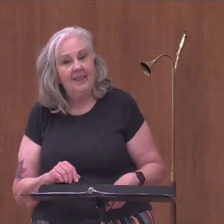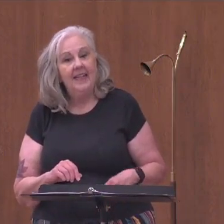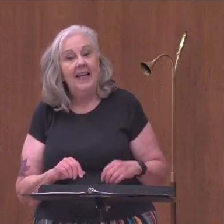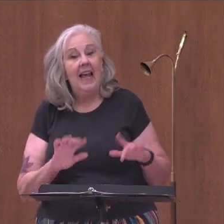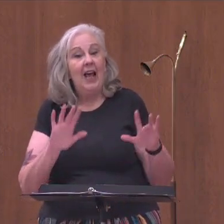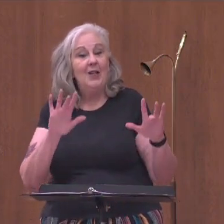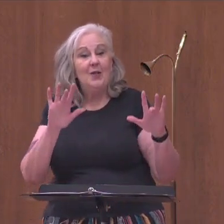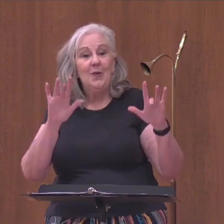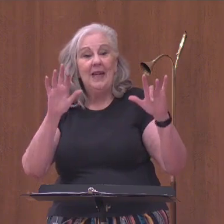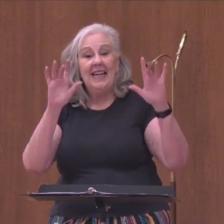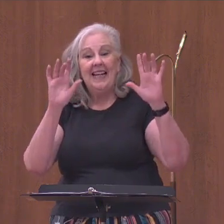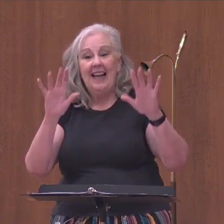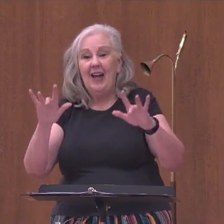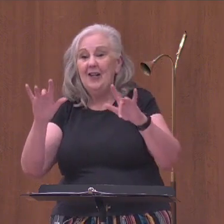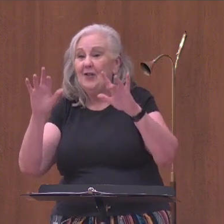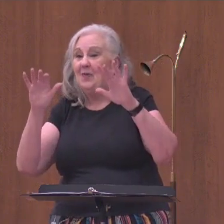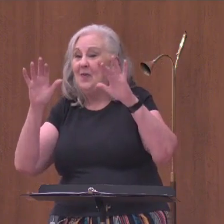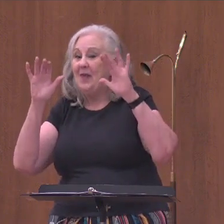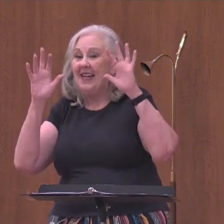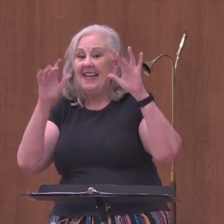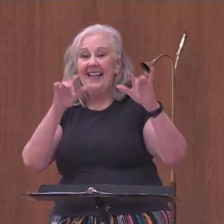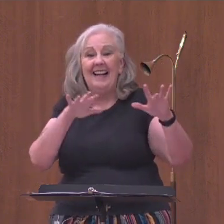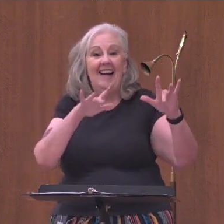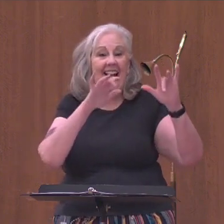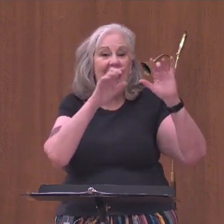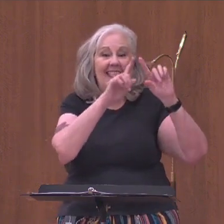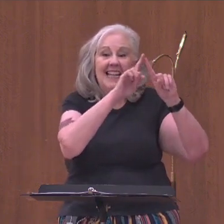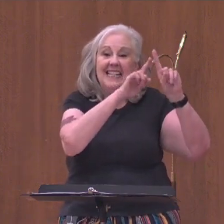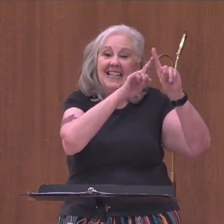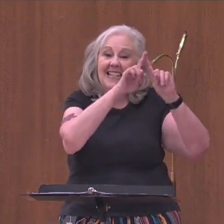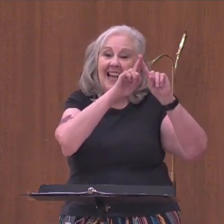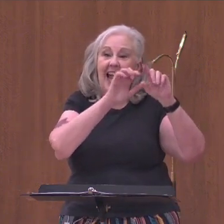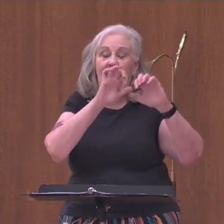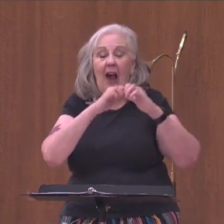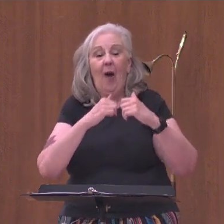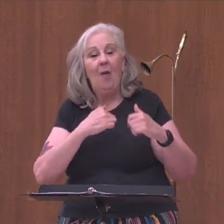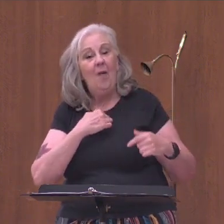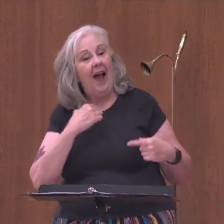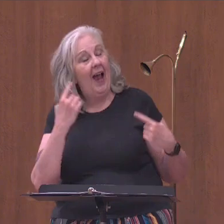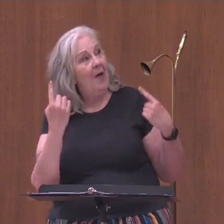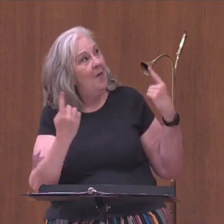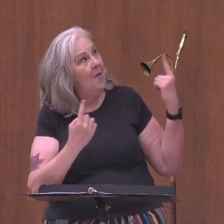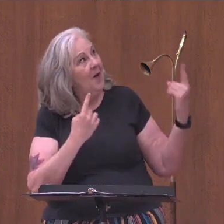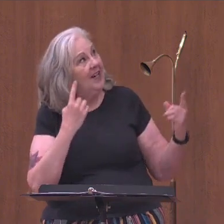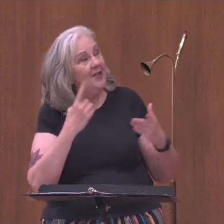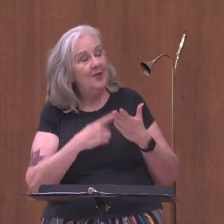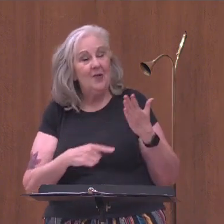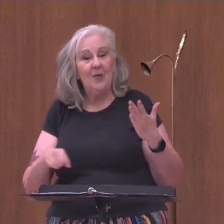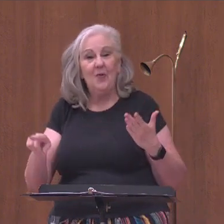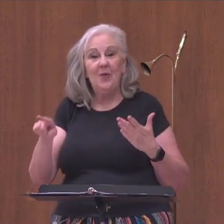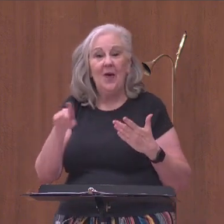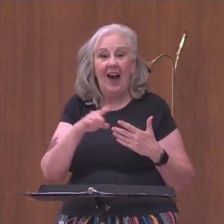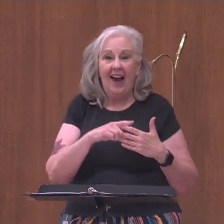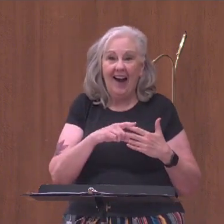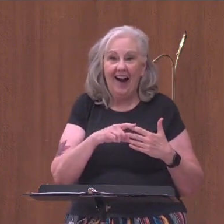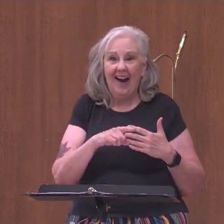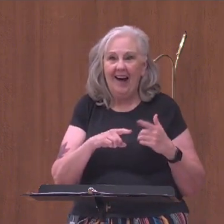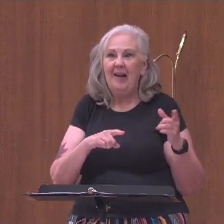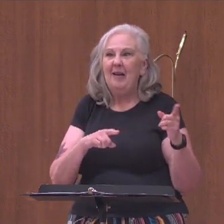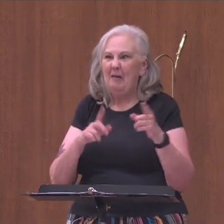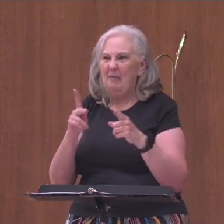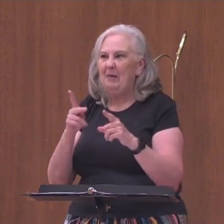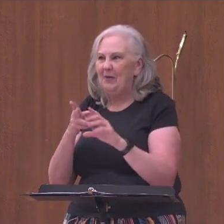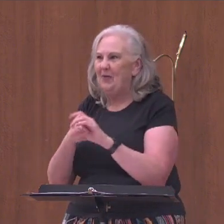Twinkle, twinkle, little star, how I wonder what you